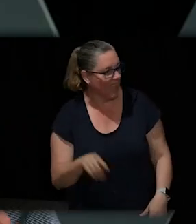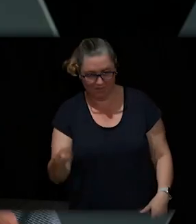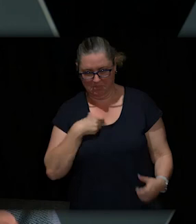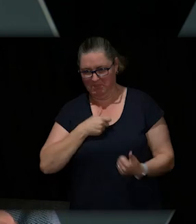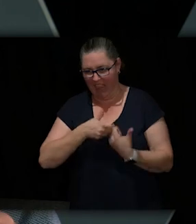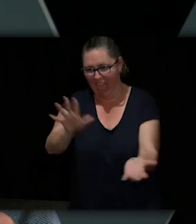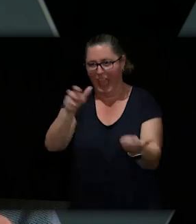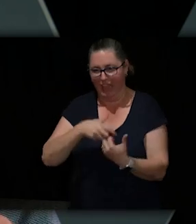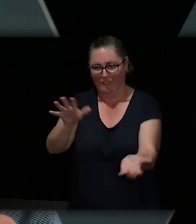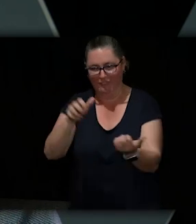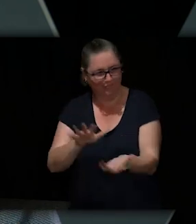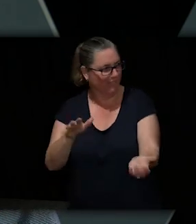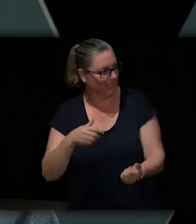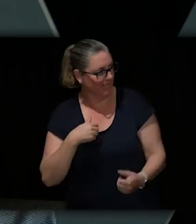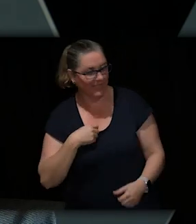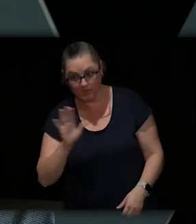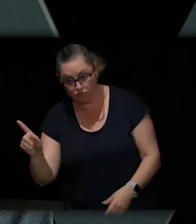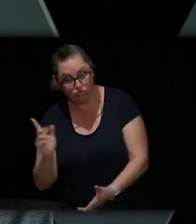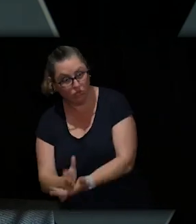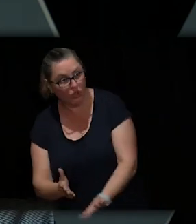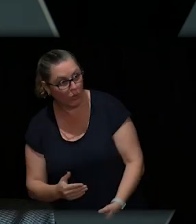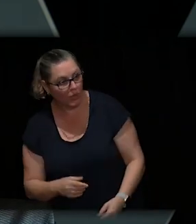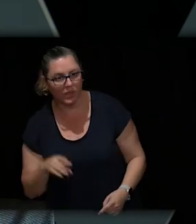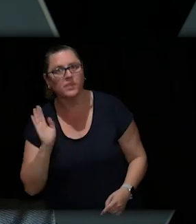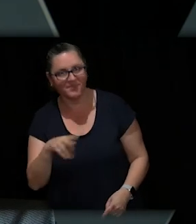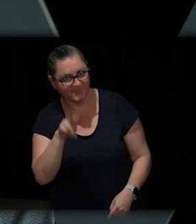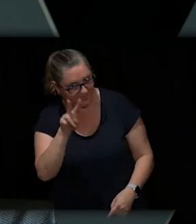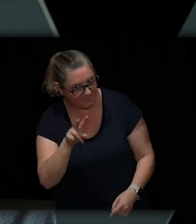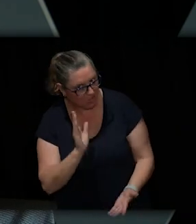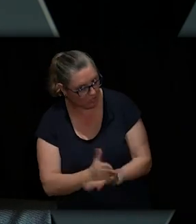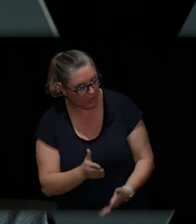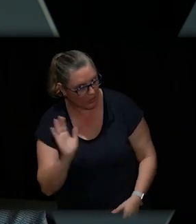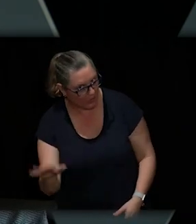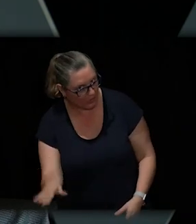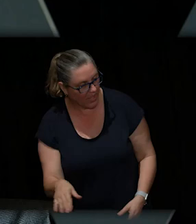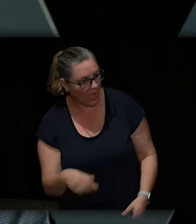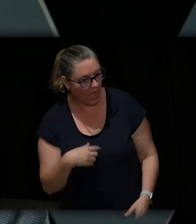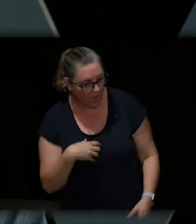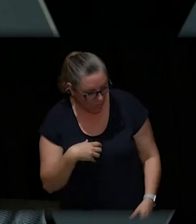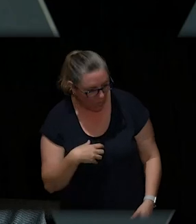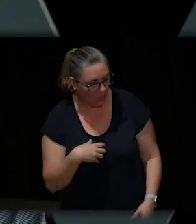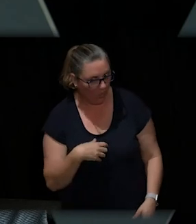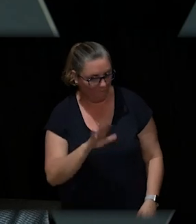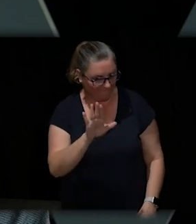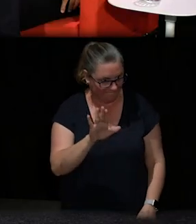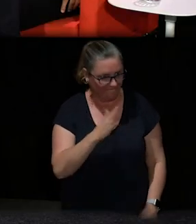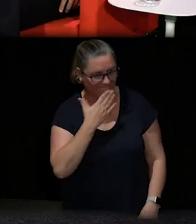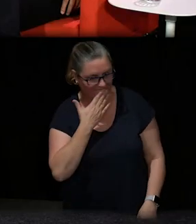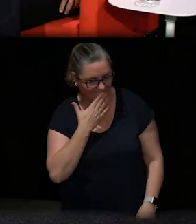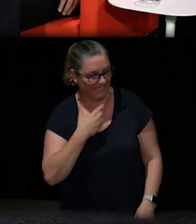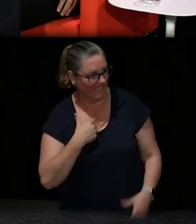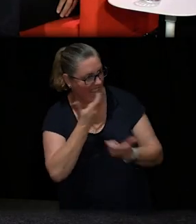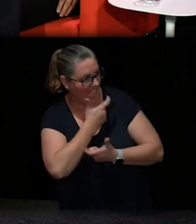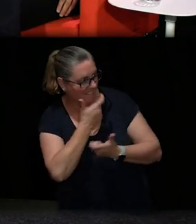then it's true. Then the air clicked off, and he was like, no, that was true. Yeah. And I was like, sorry for laughing. Yeah, and just be careful